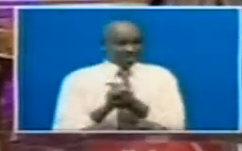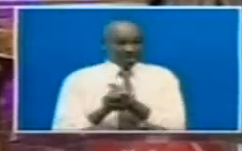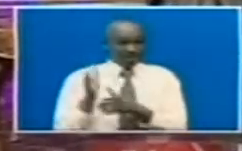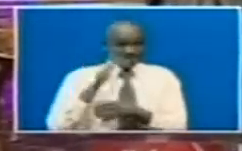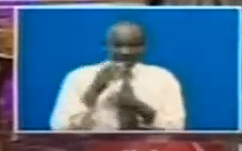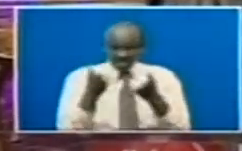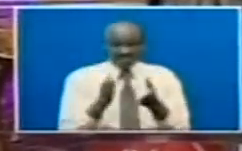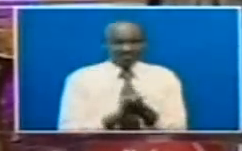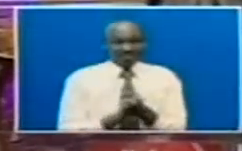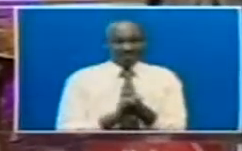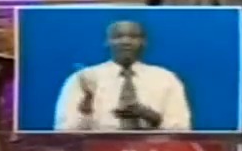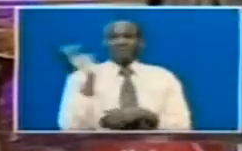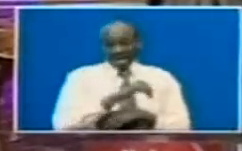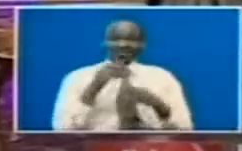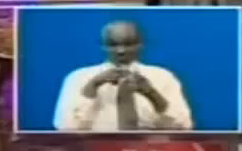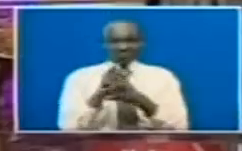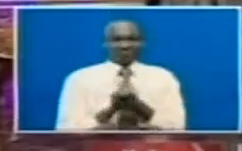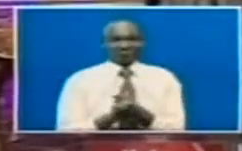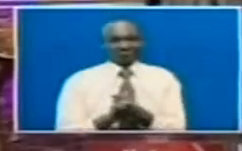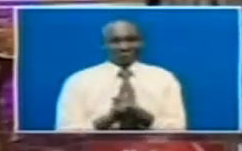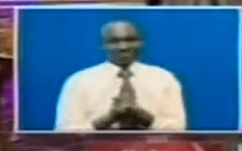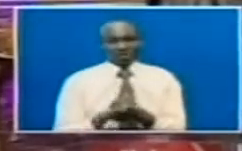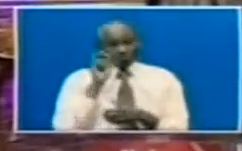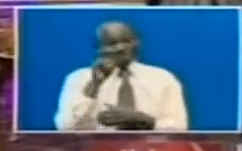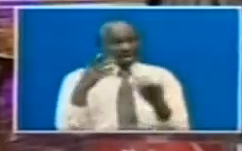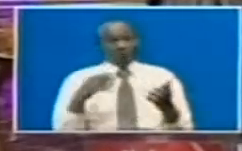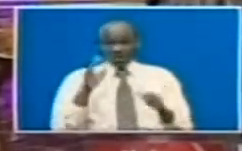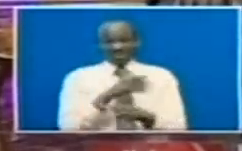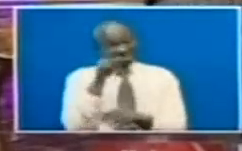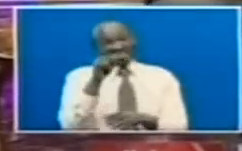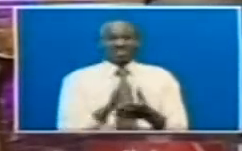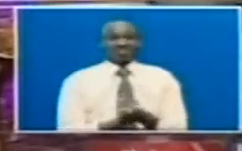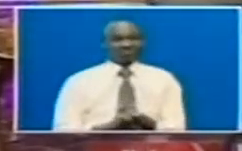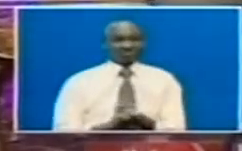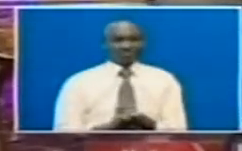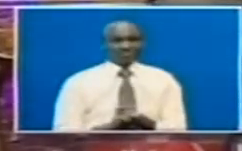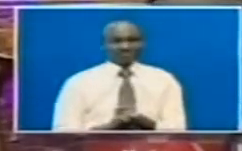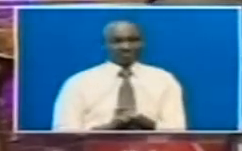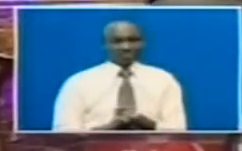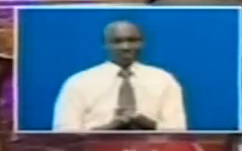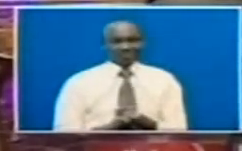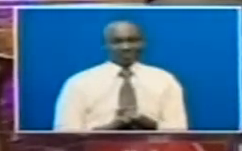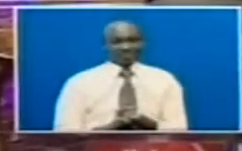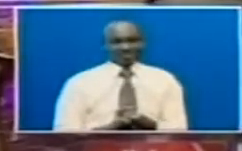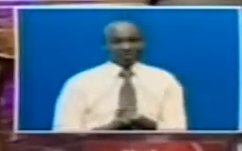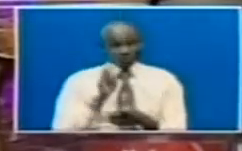air? We are back on air. Unaona aje tukimba hiyo nyimbo? Ni mzuri sana.